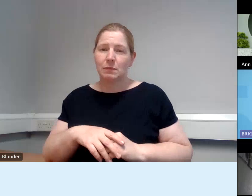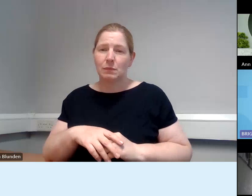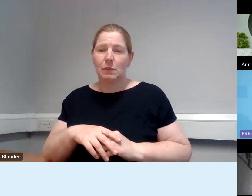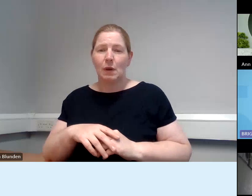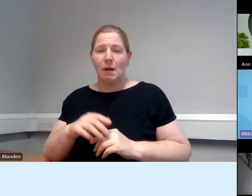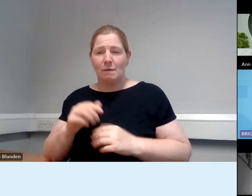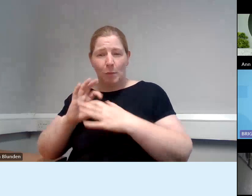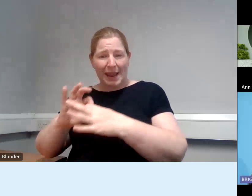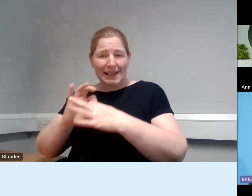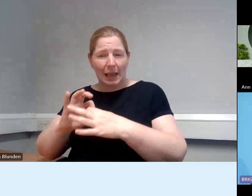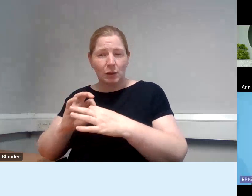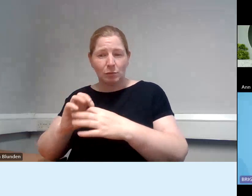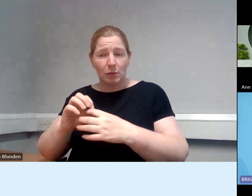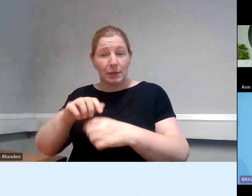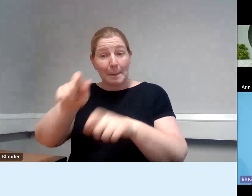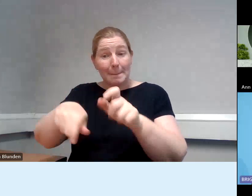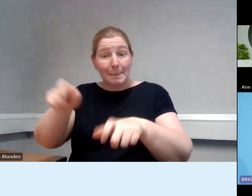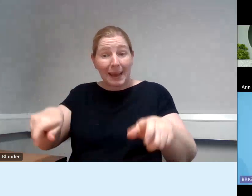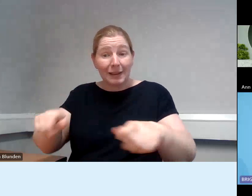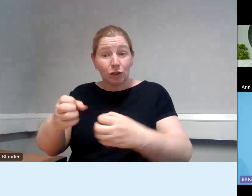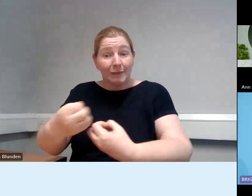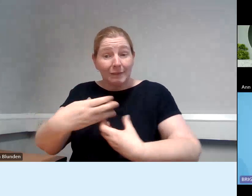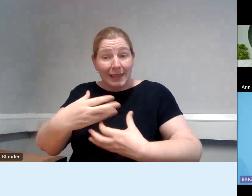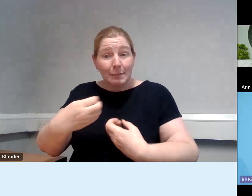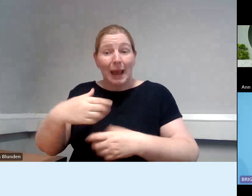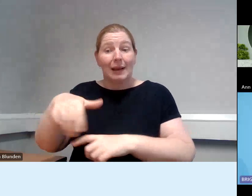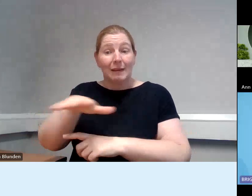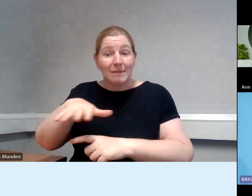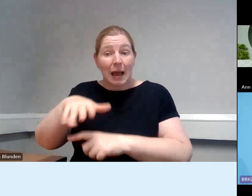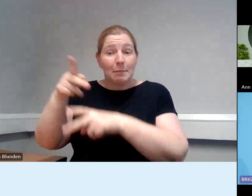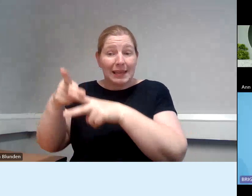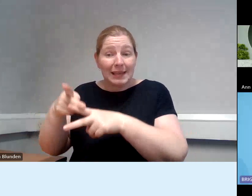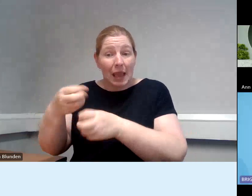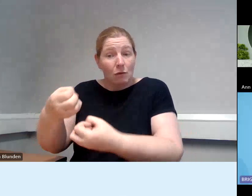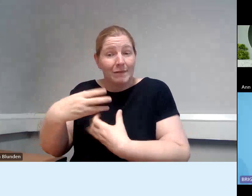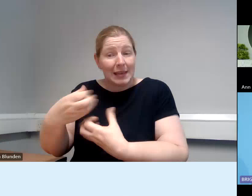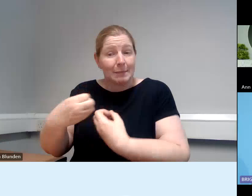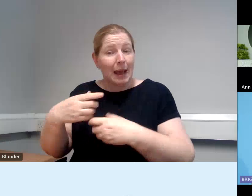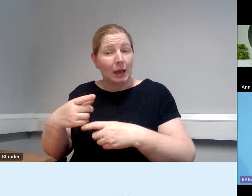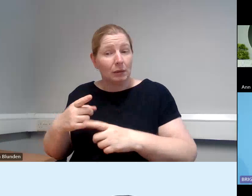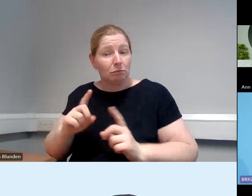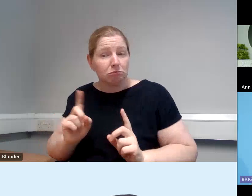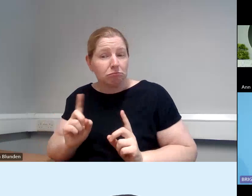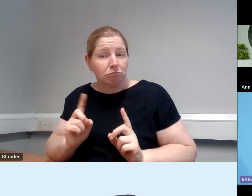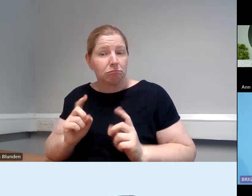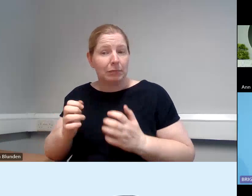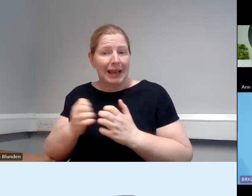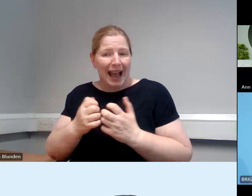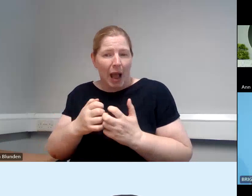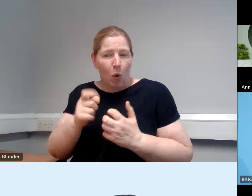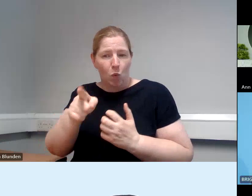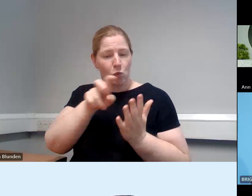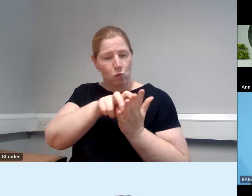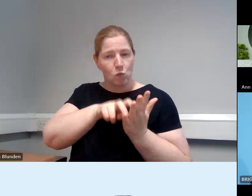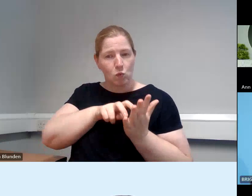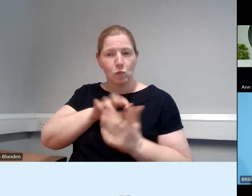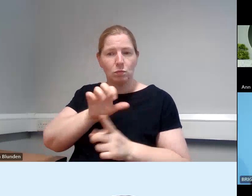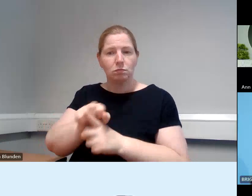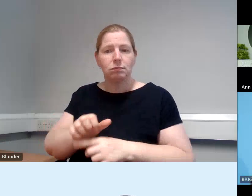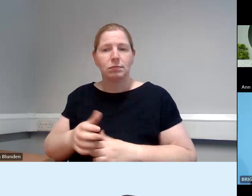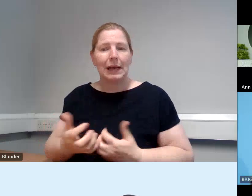feedback been like from the patients and the families or the carers that have used this service, and how have you captured that? Yeah, so we've